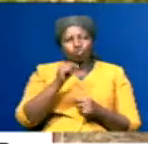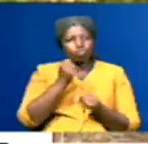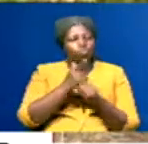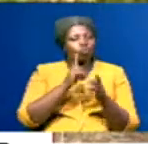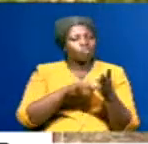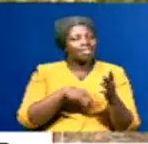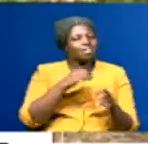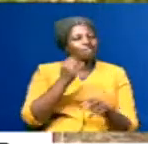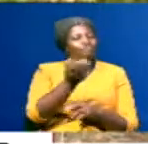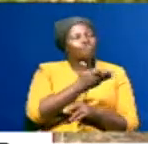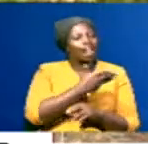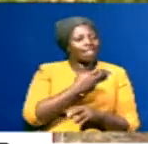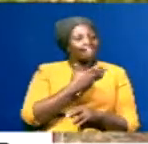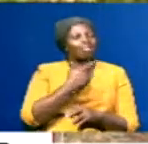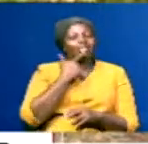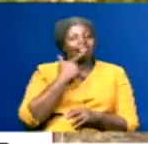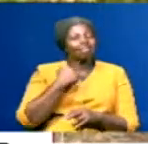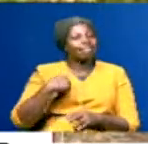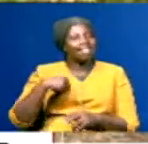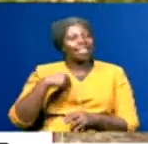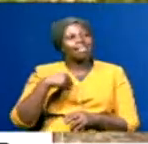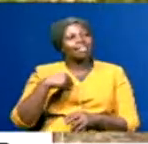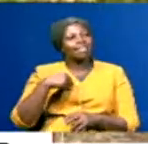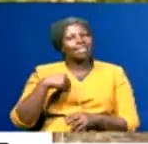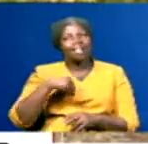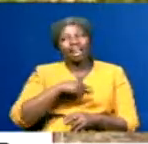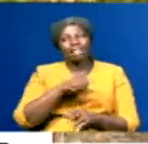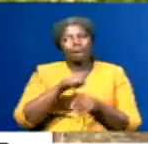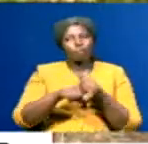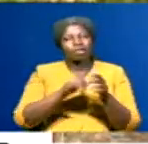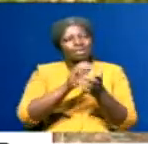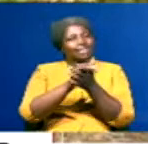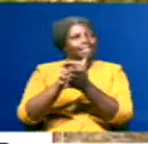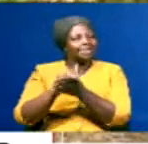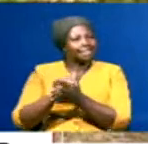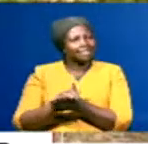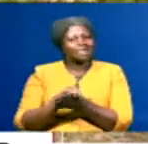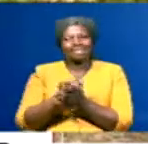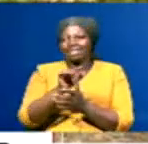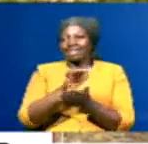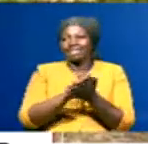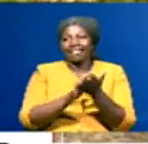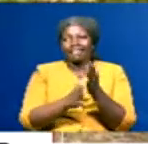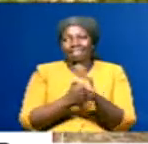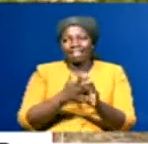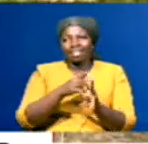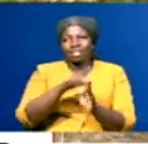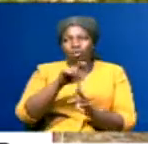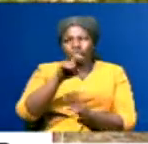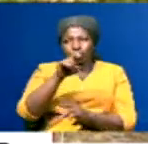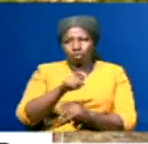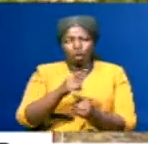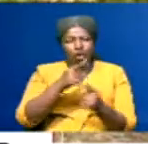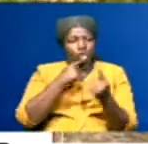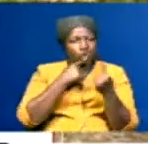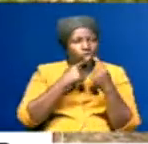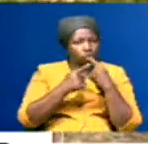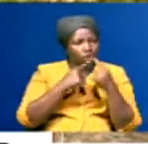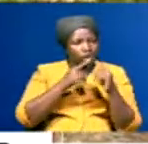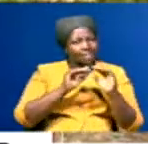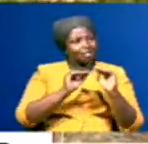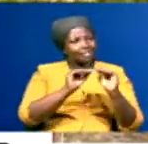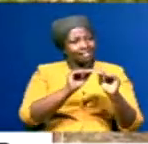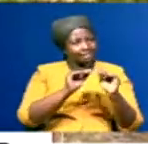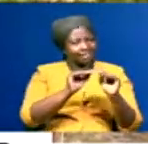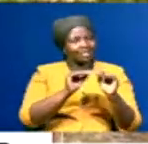Just telling her to salamu, salamu, and all this. That's nothing. You have to talk and educate. I've